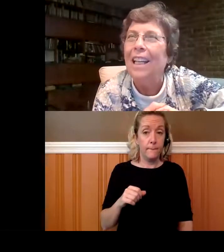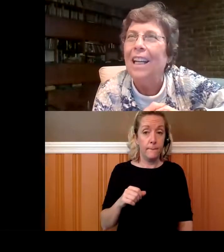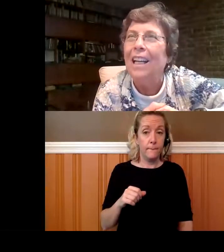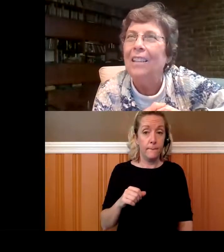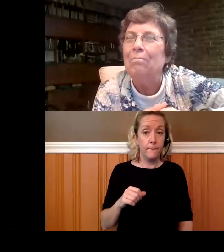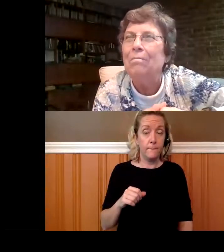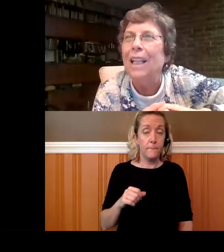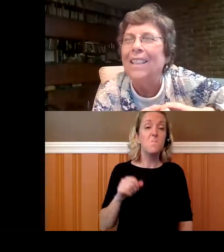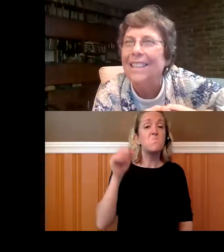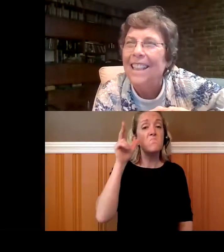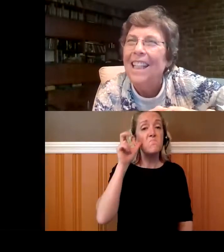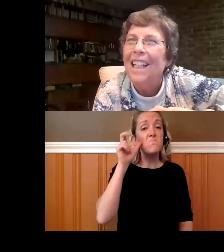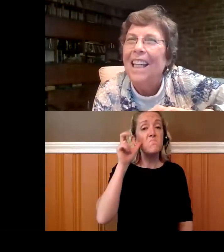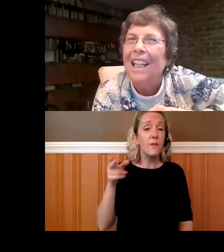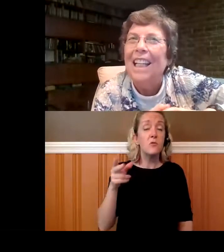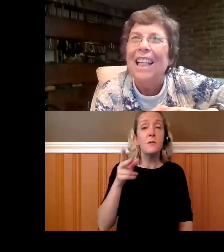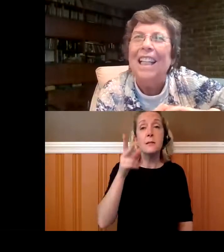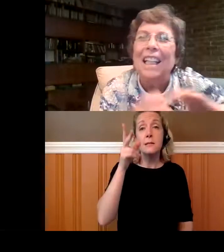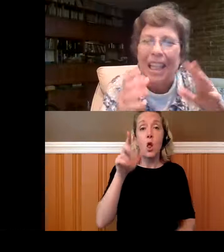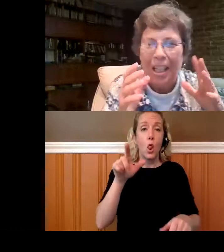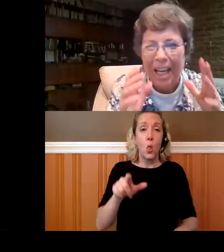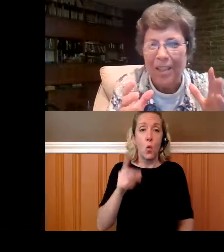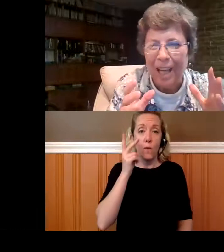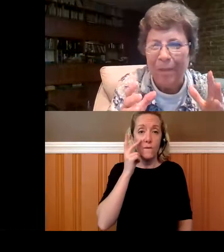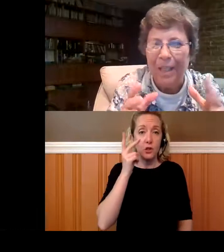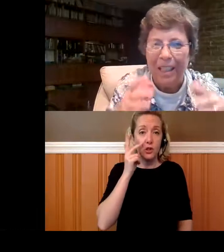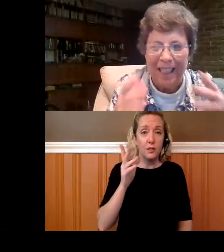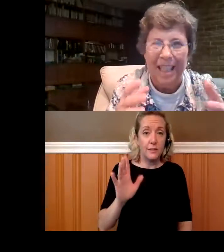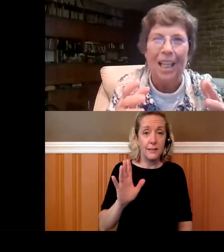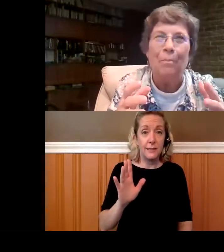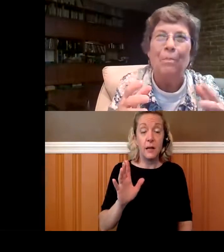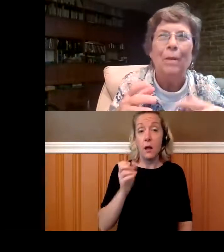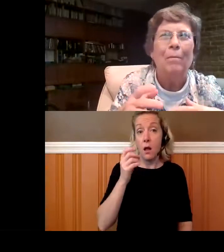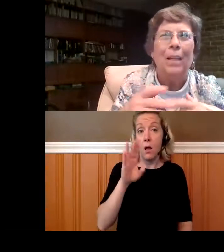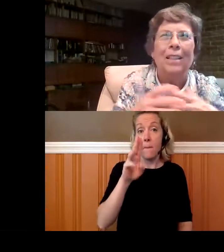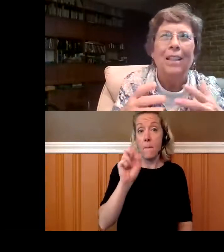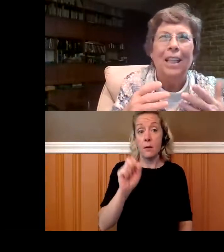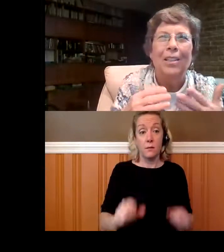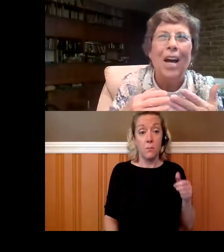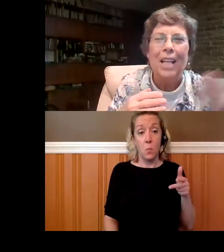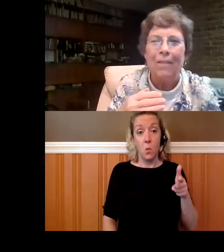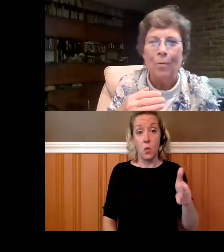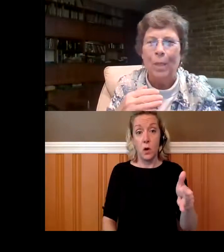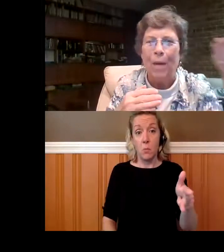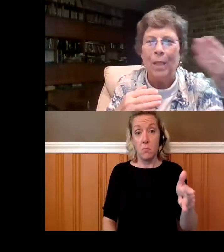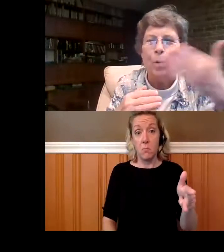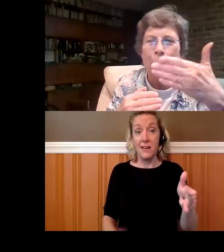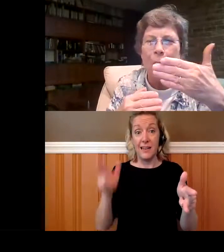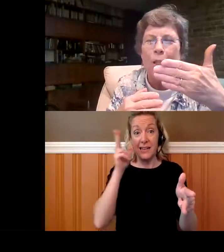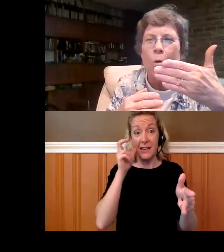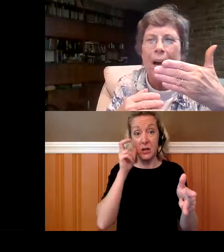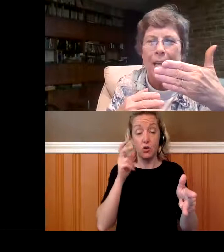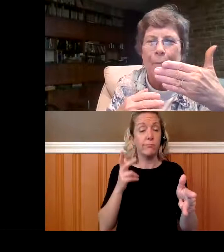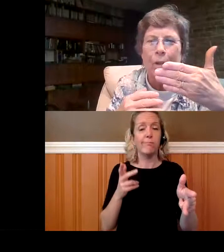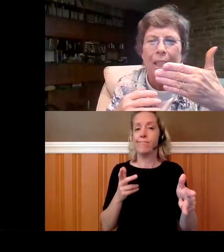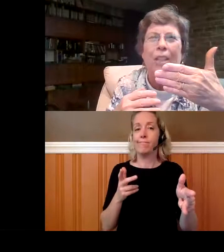he could hear some and he could see some, but not enough that when the bus pulled up in a quiet neighborhood, he couldn't hear it or see it, and the